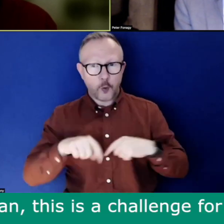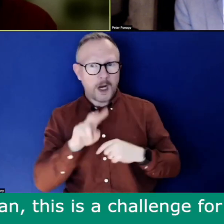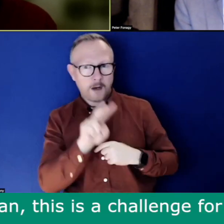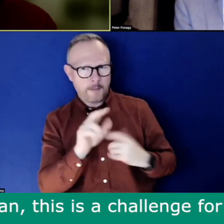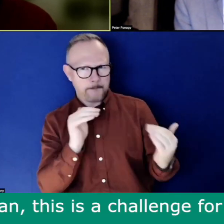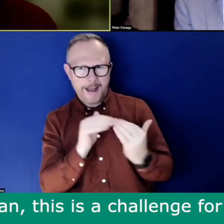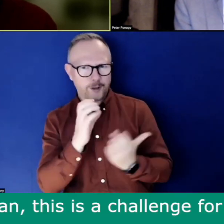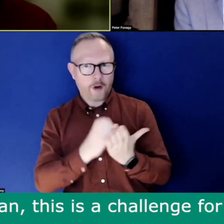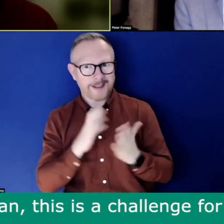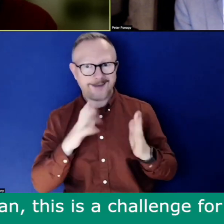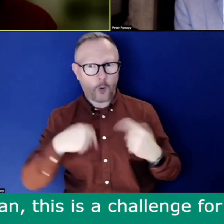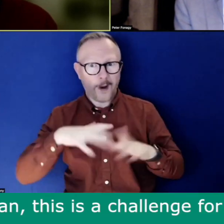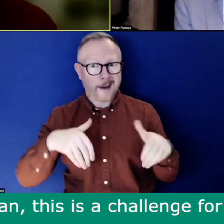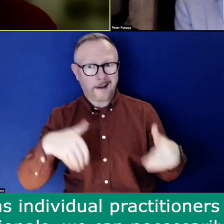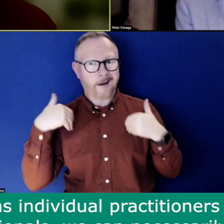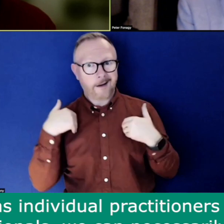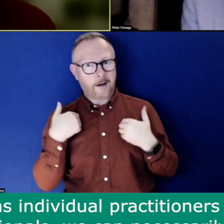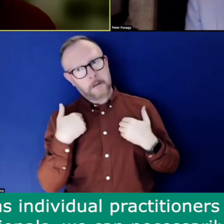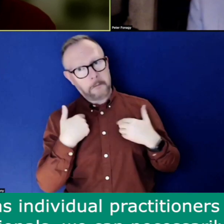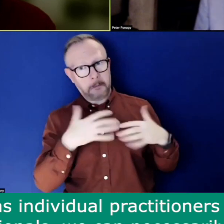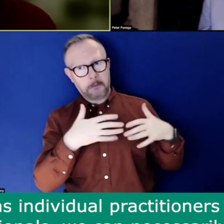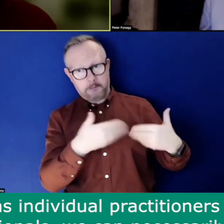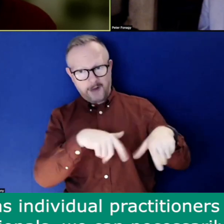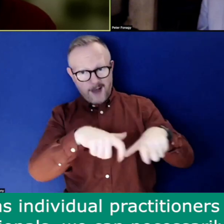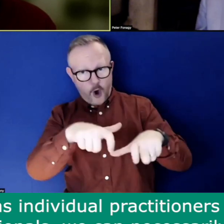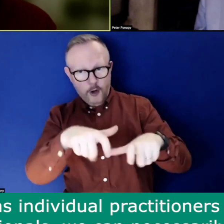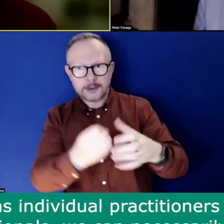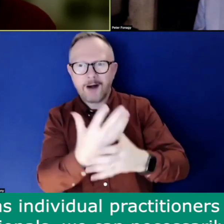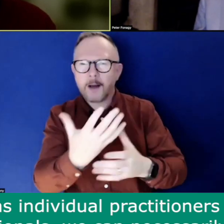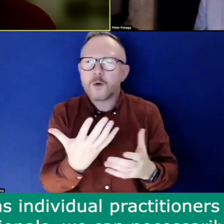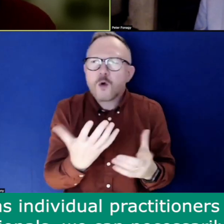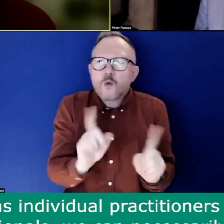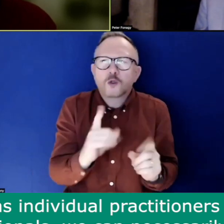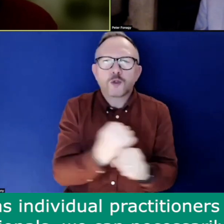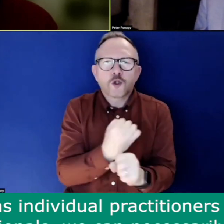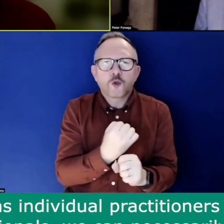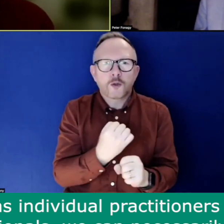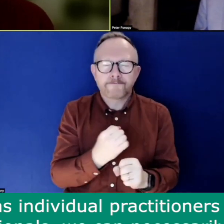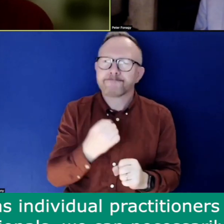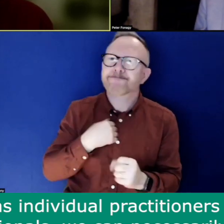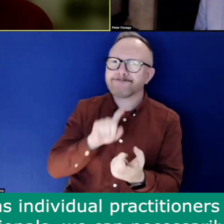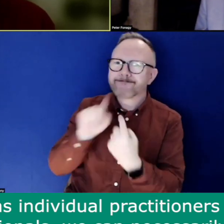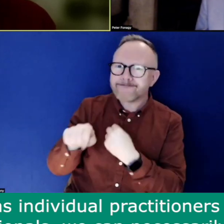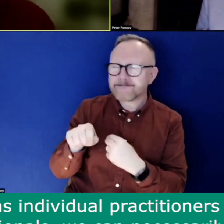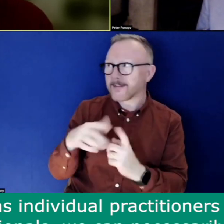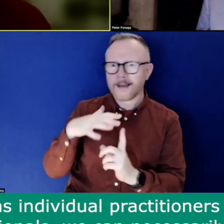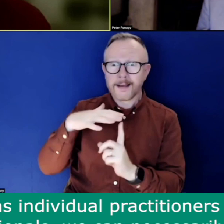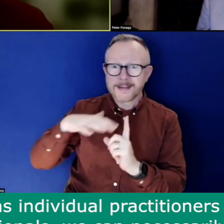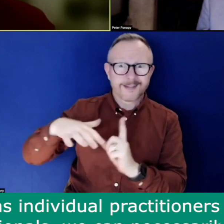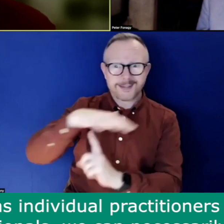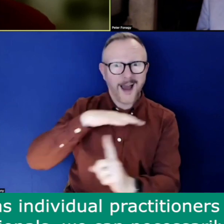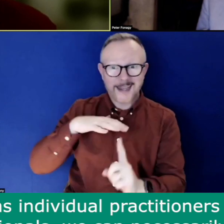Yeah, I mean, this is a challenge for society, isn't it? It's not something that as individual practitioners or even groups of kind